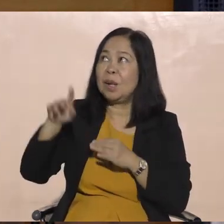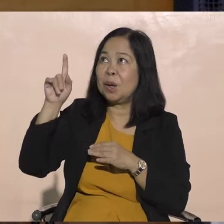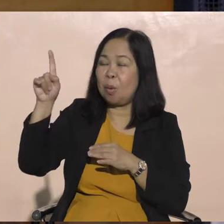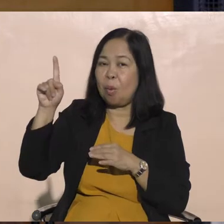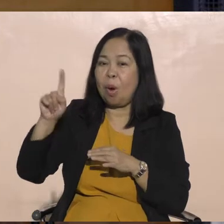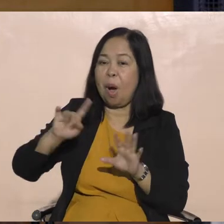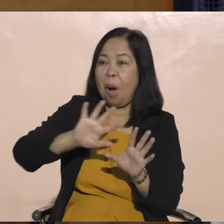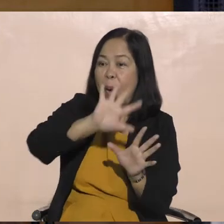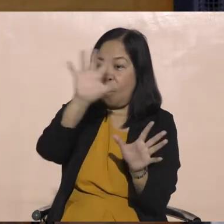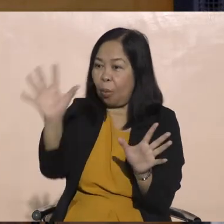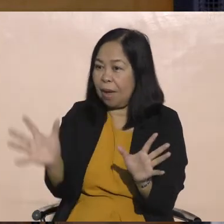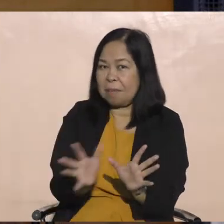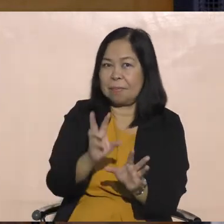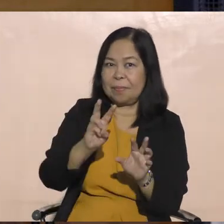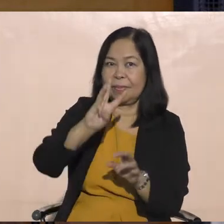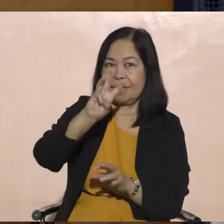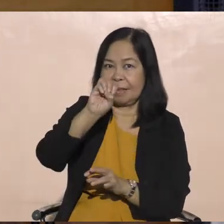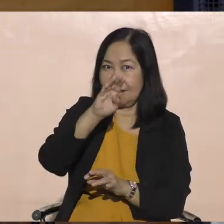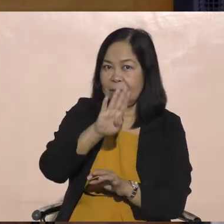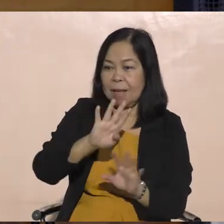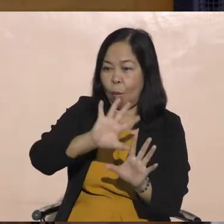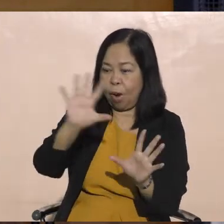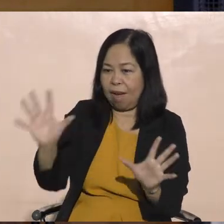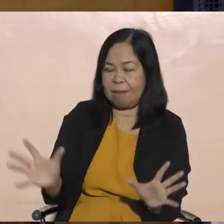web is stronger than a brick wall."